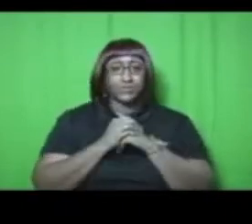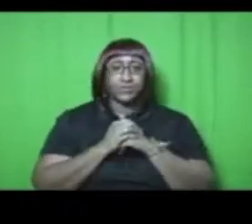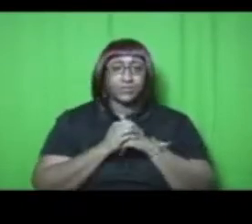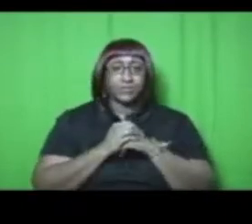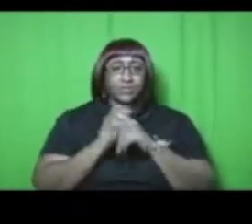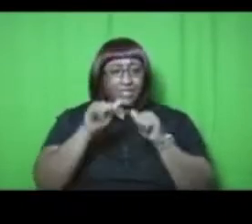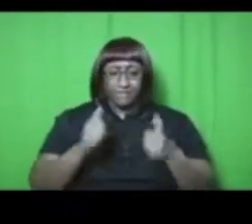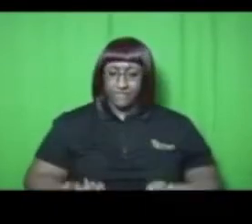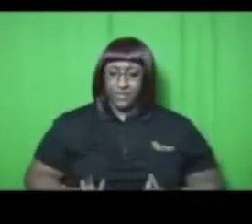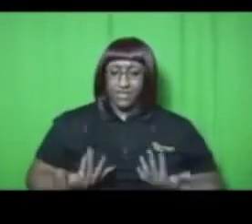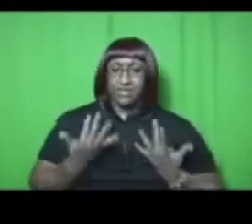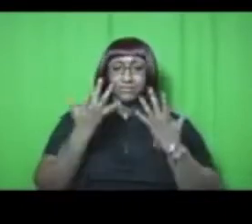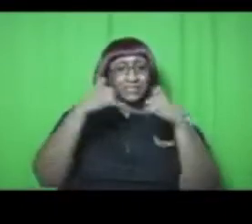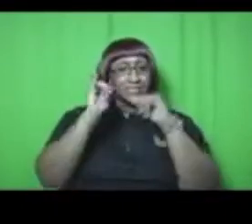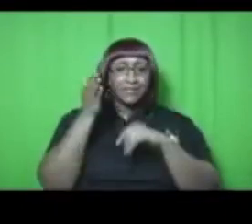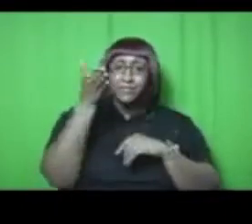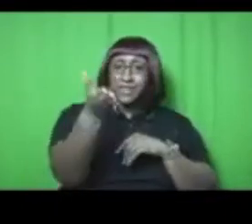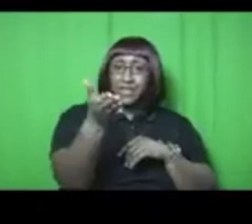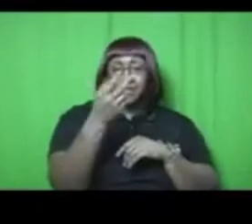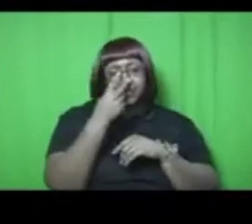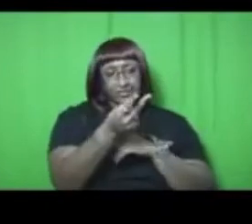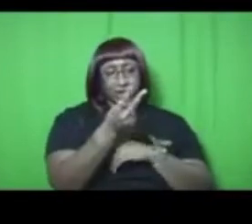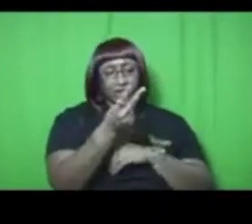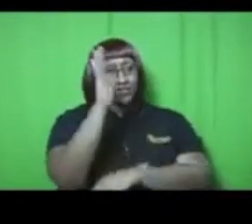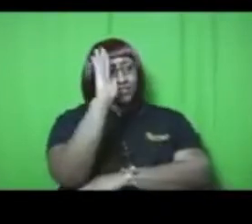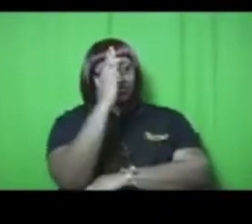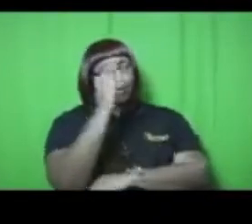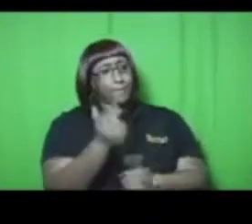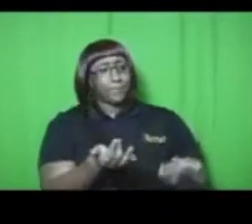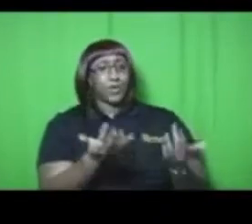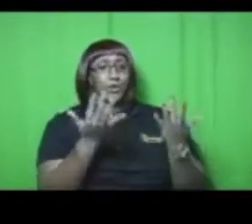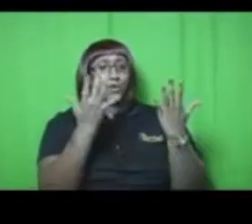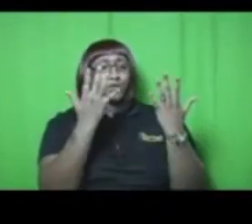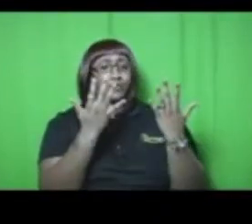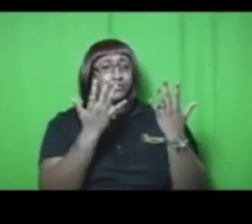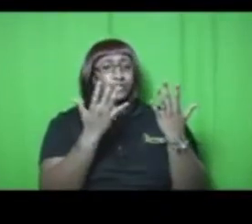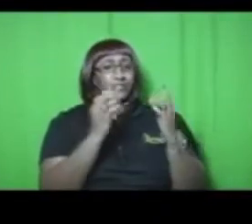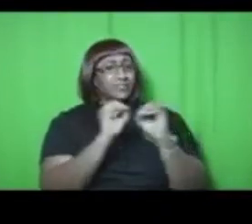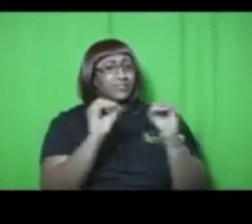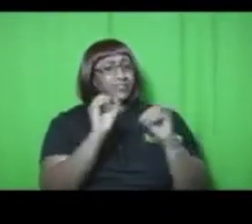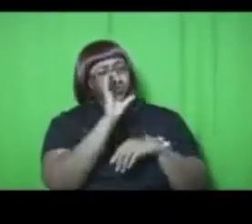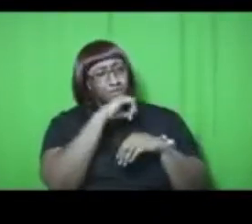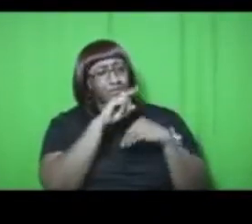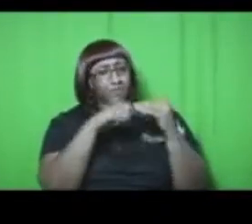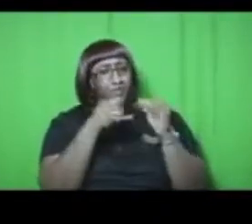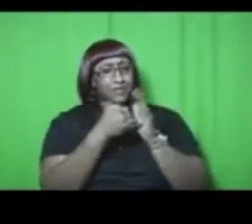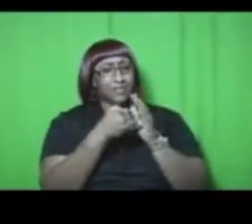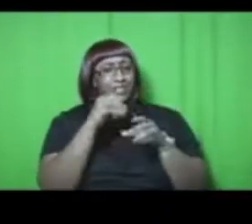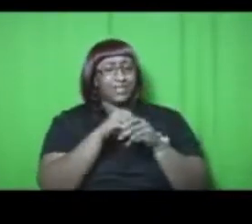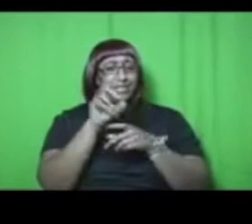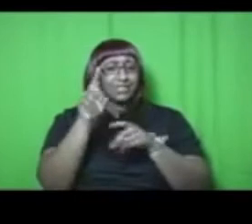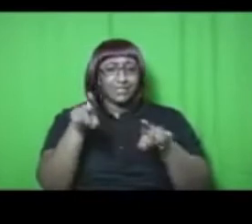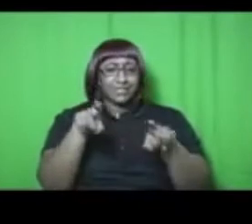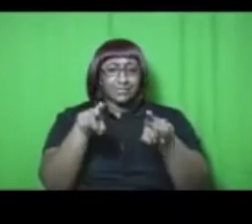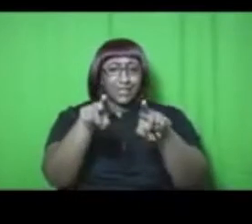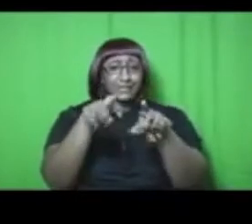That flame is still there, and he saw a bush burning. Now, there's nothing unusual about that. Because in the desert, when